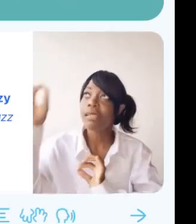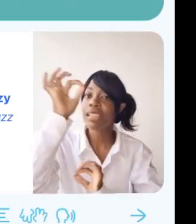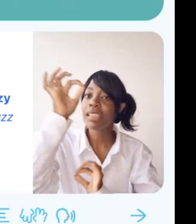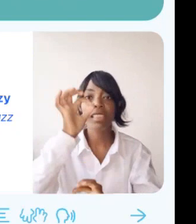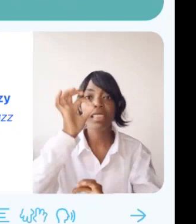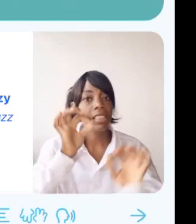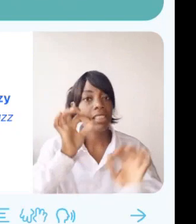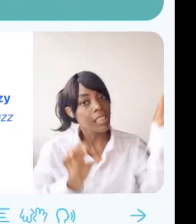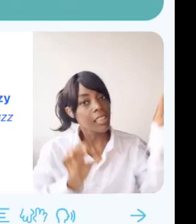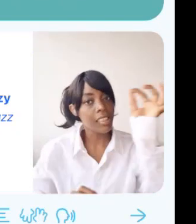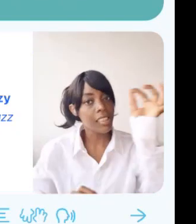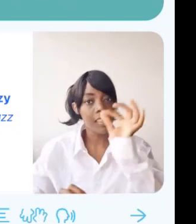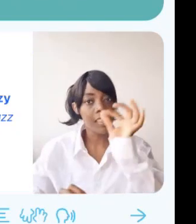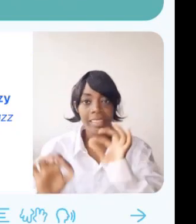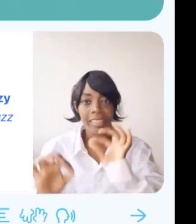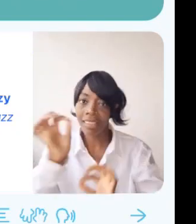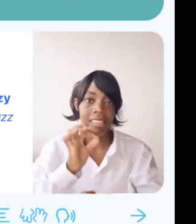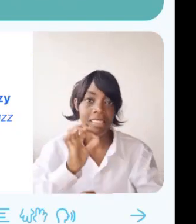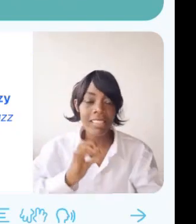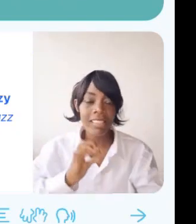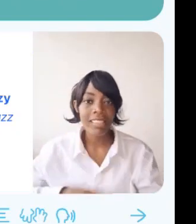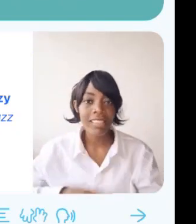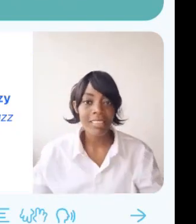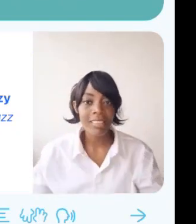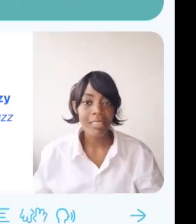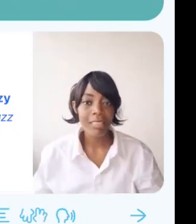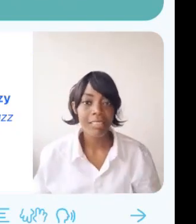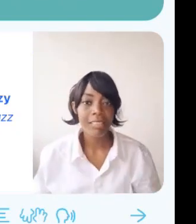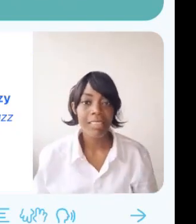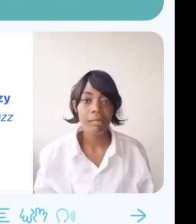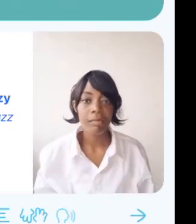And you can listen to narration. Bees.